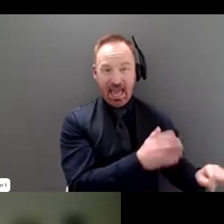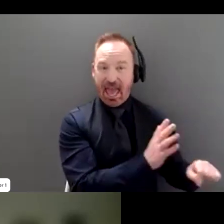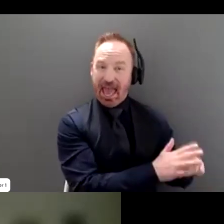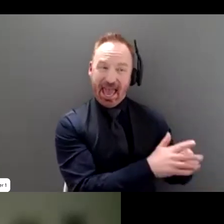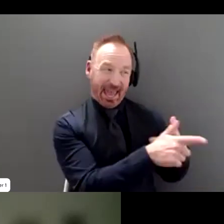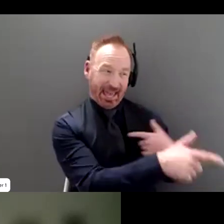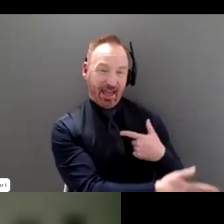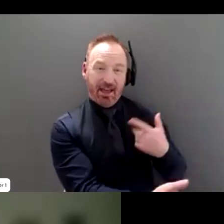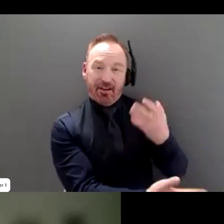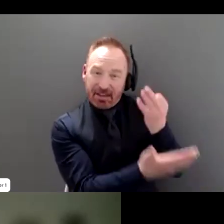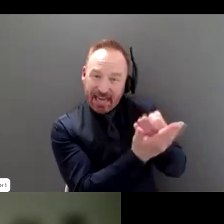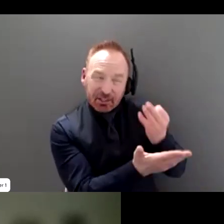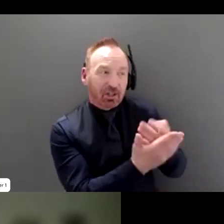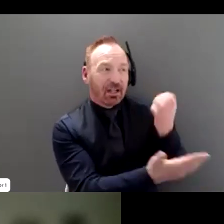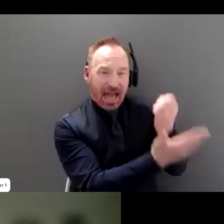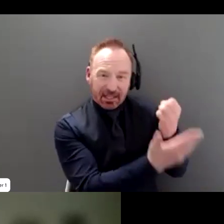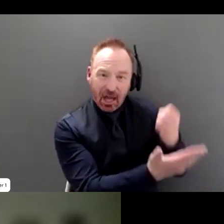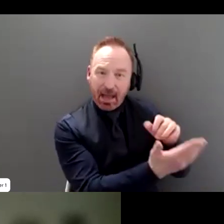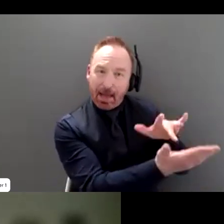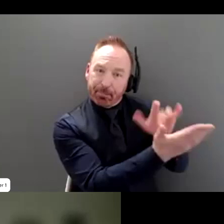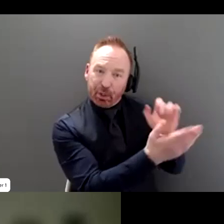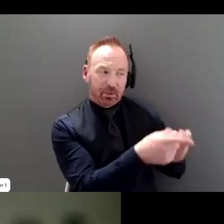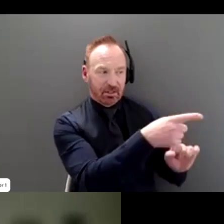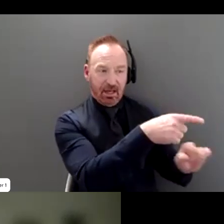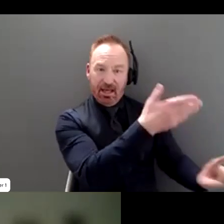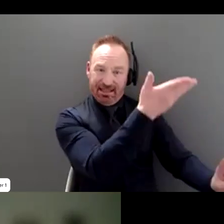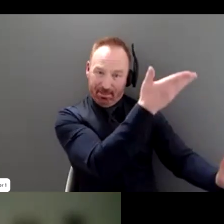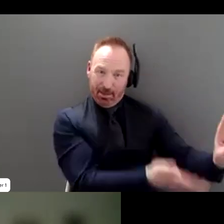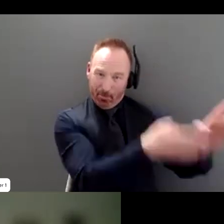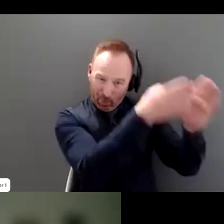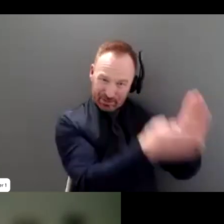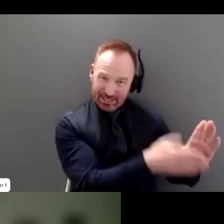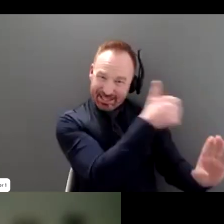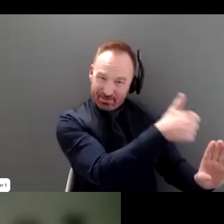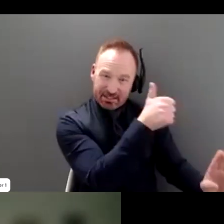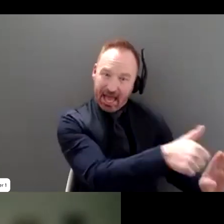Because that's a perspective shift sometimes for people.